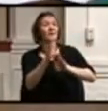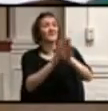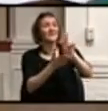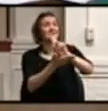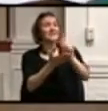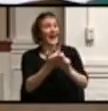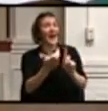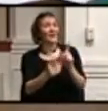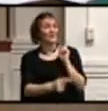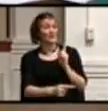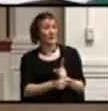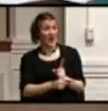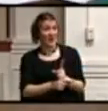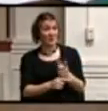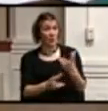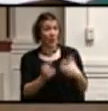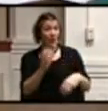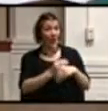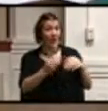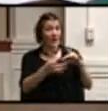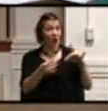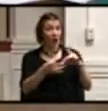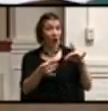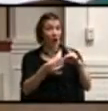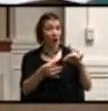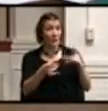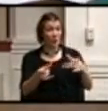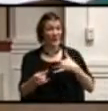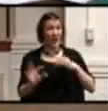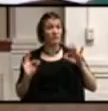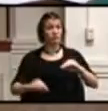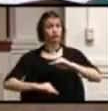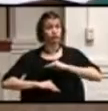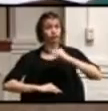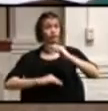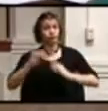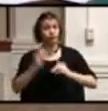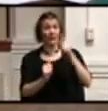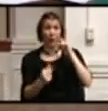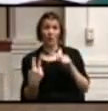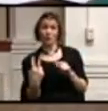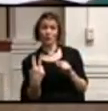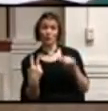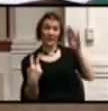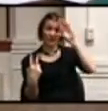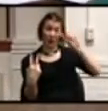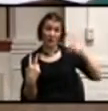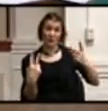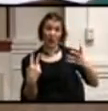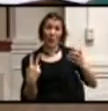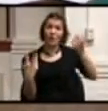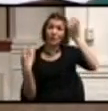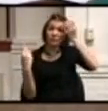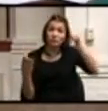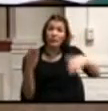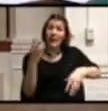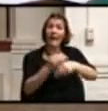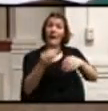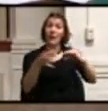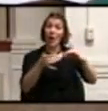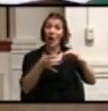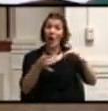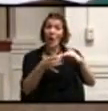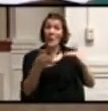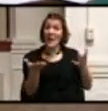these plans, and are you comfortable with them? Is there anything you would like the board or the public to know that